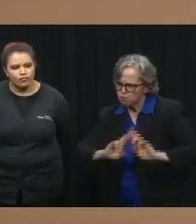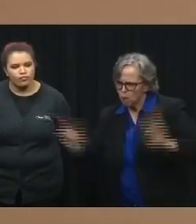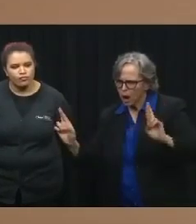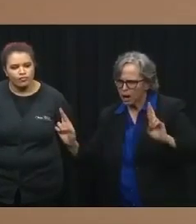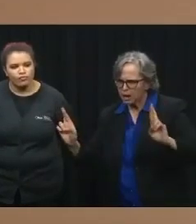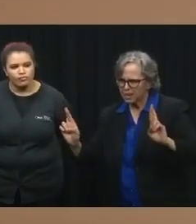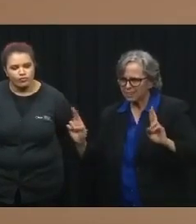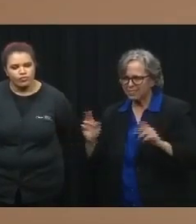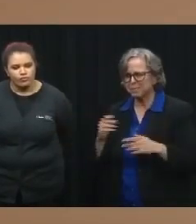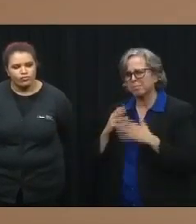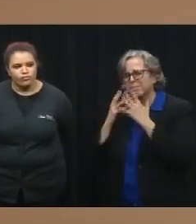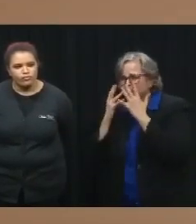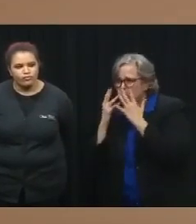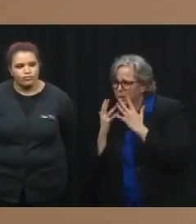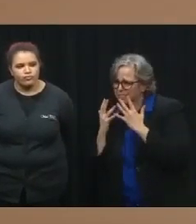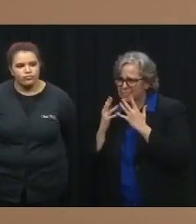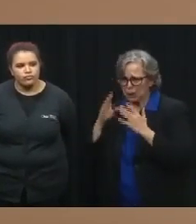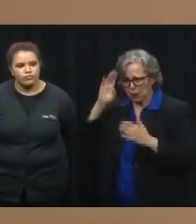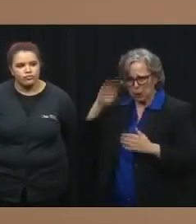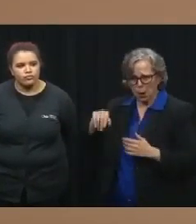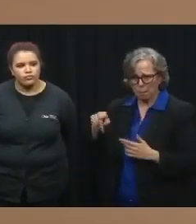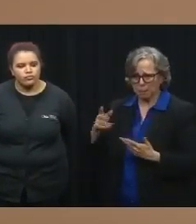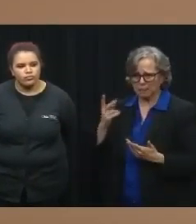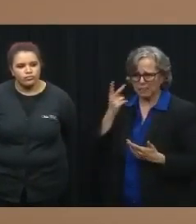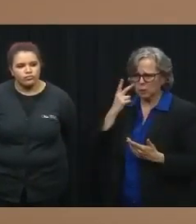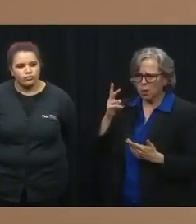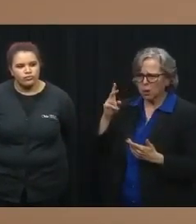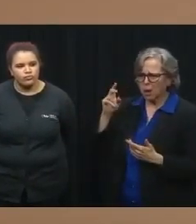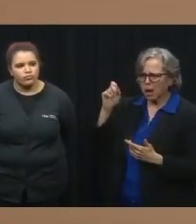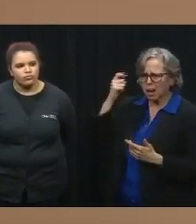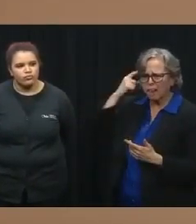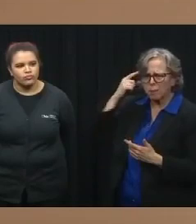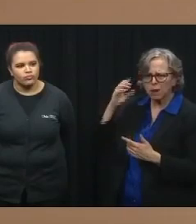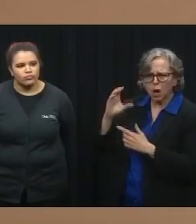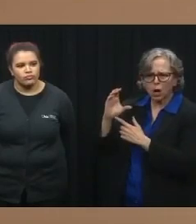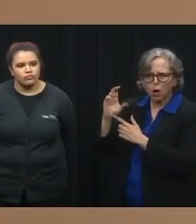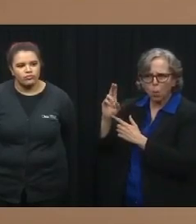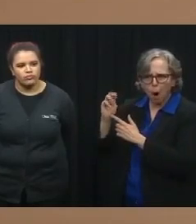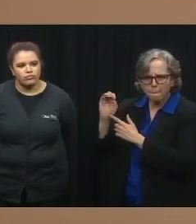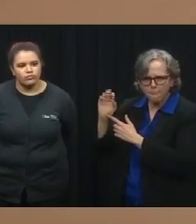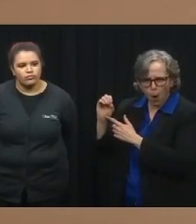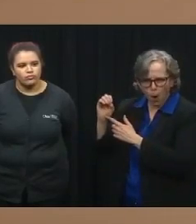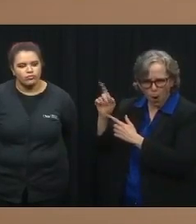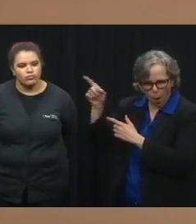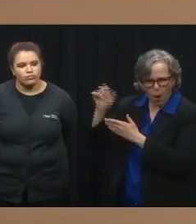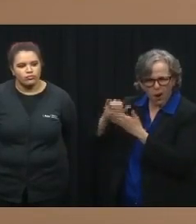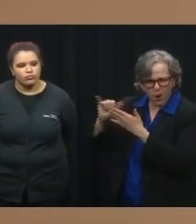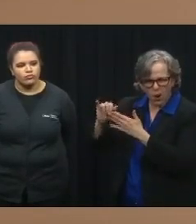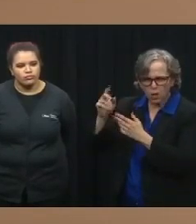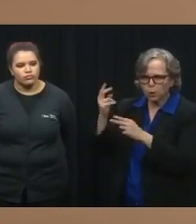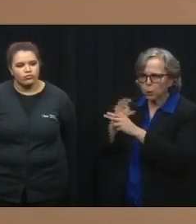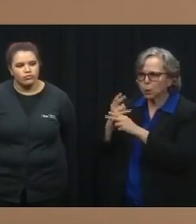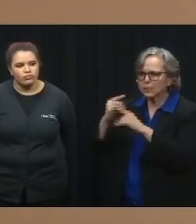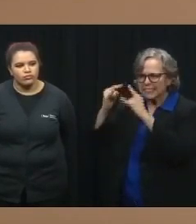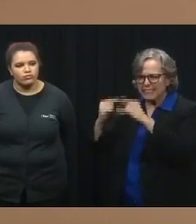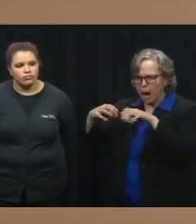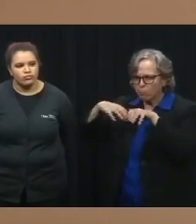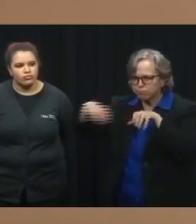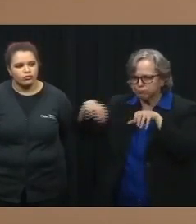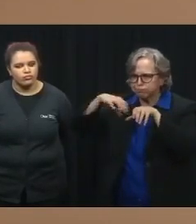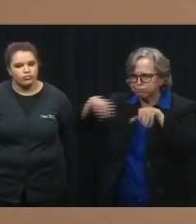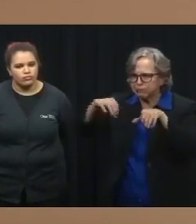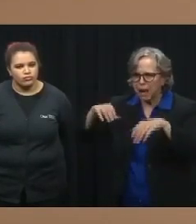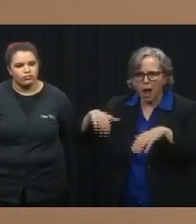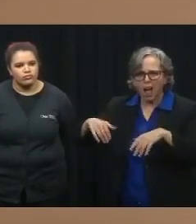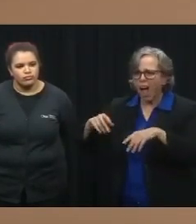probably watching Governor Cuomo, and they're using tents. They didn't have as much time to maybe use other structures. I'm very interested